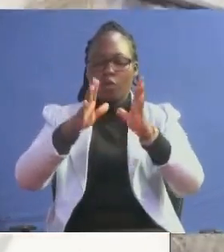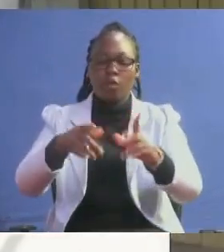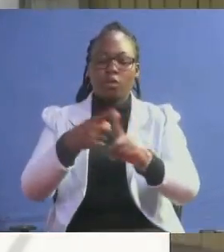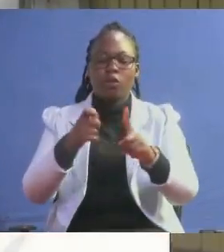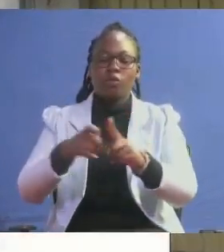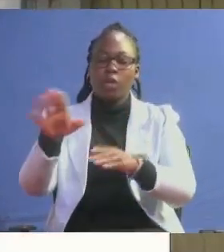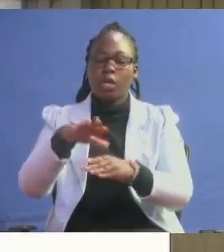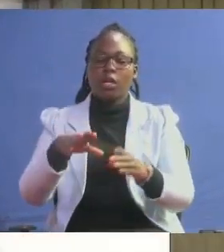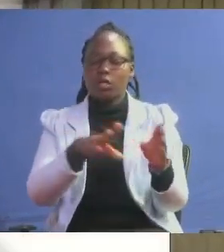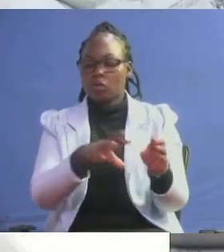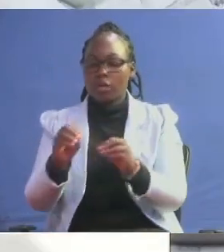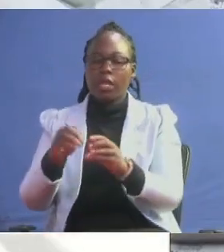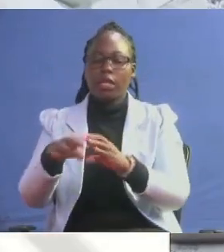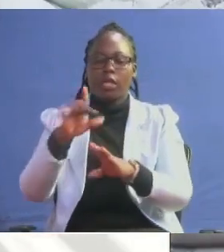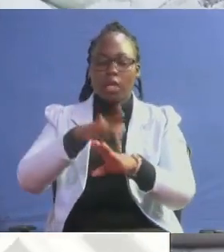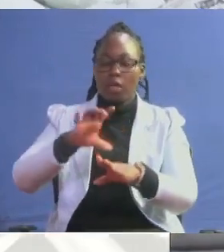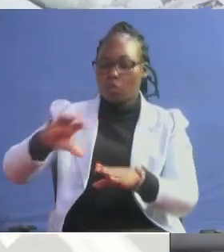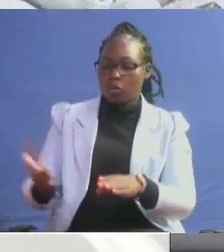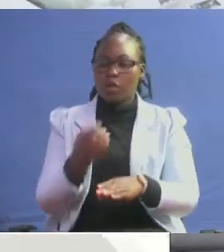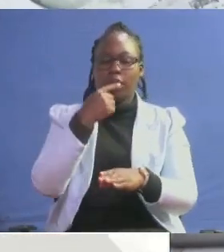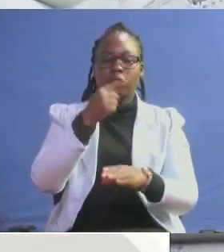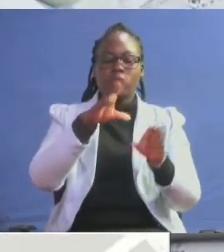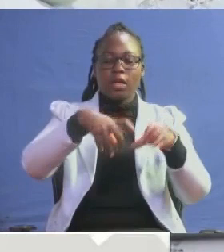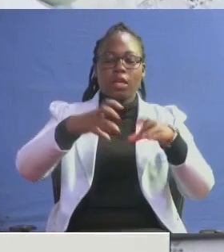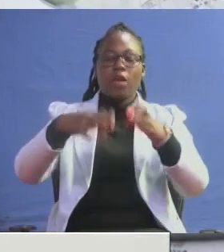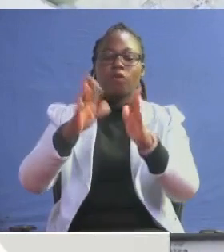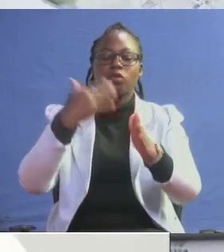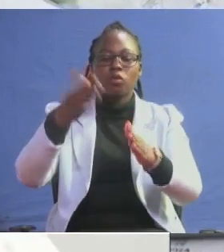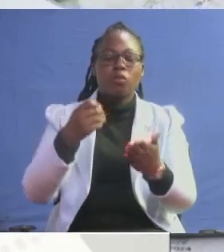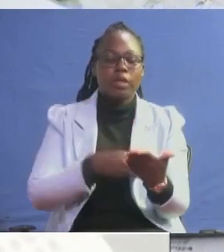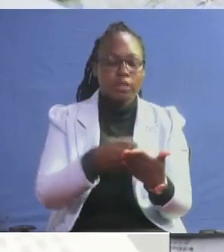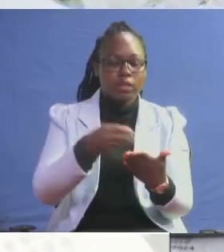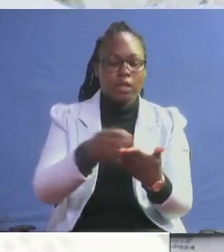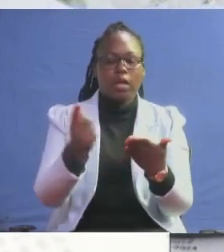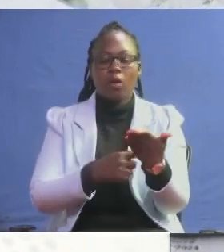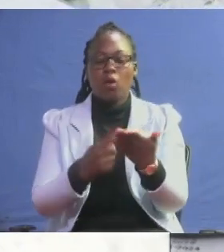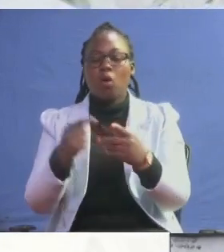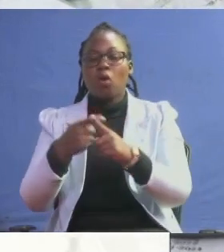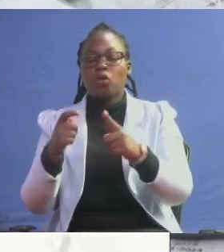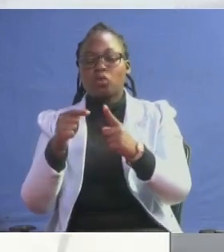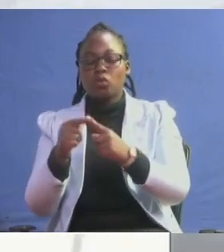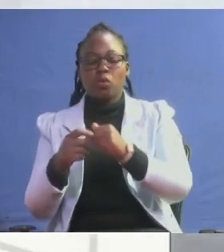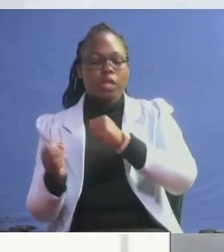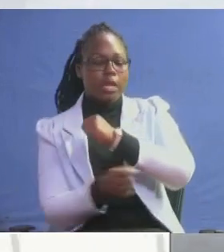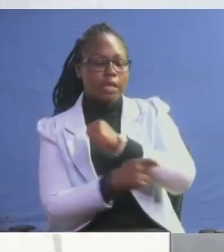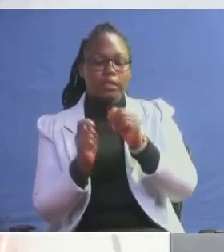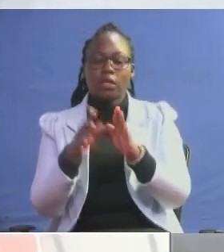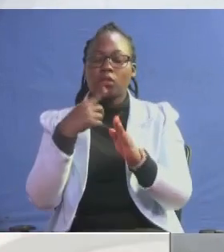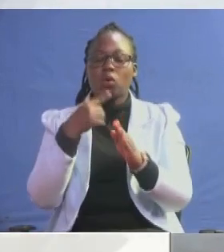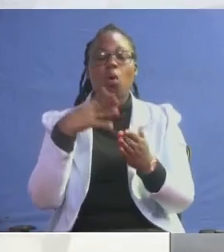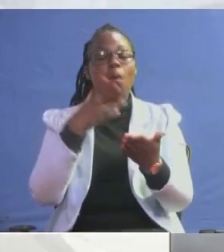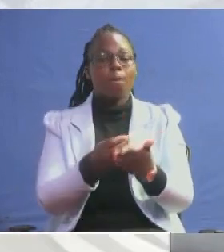Embu Town. He says farmers have been selling their maize to brokers who buy it at very